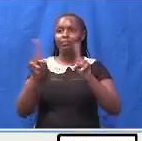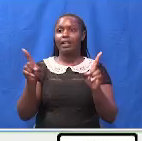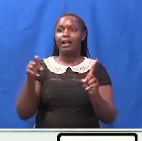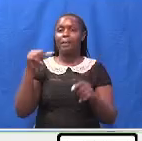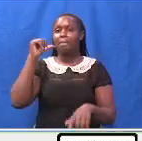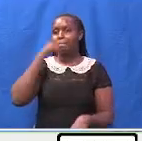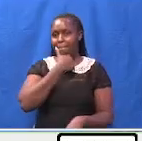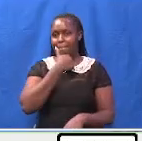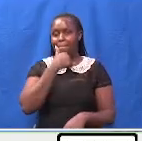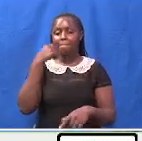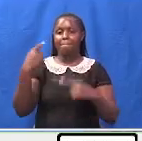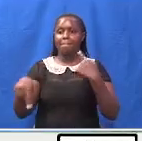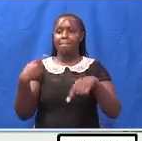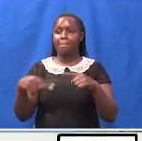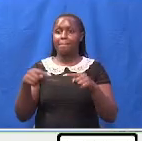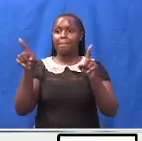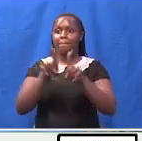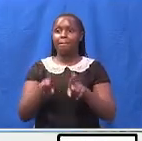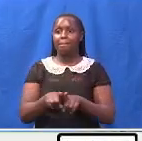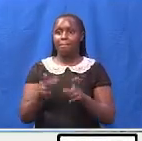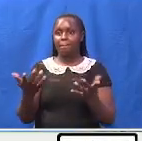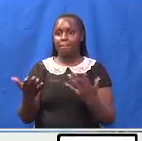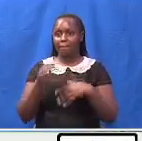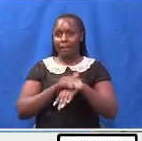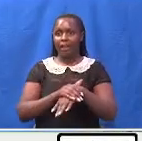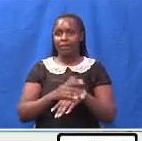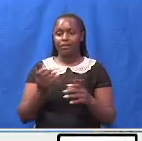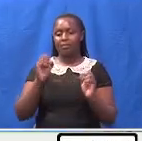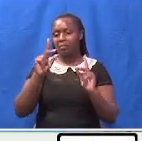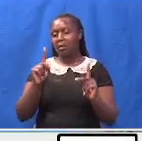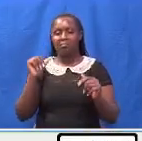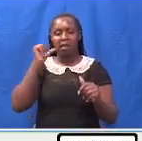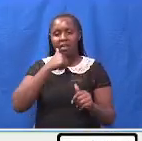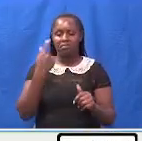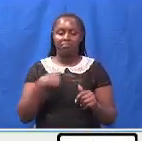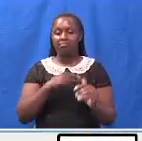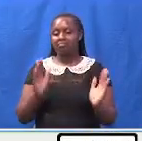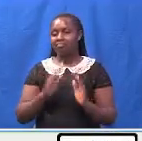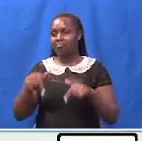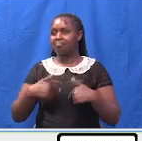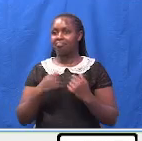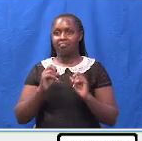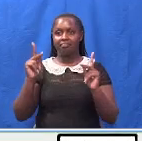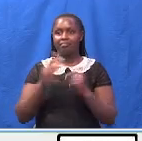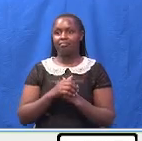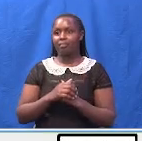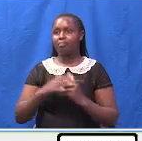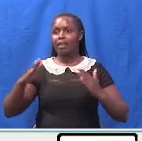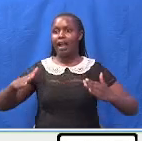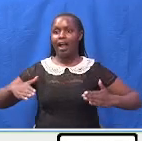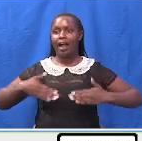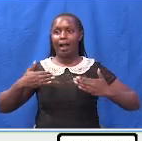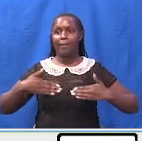amazing race, amazing people say yeah, come on, so it's great. And I'm very happy to